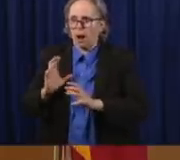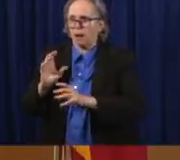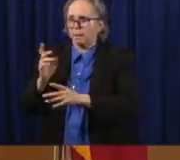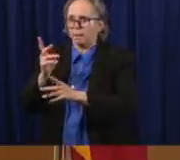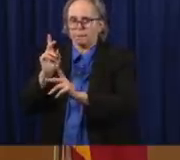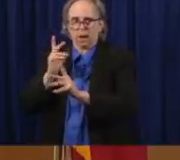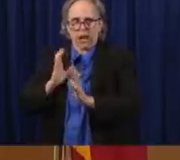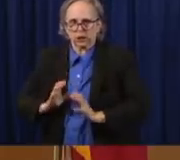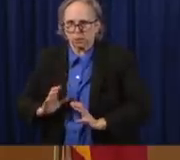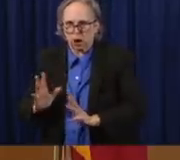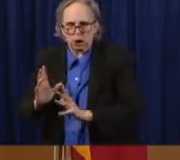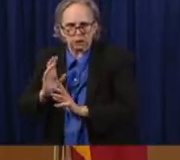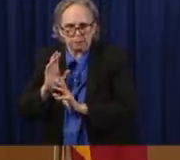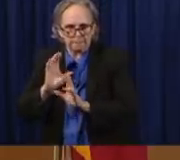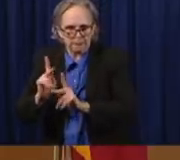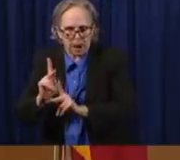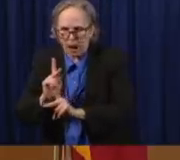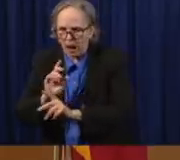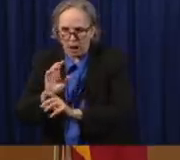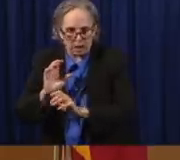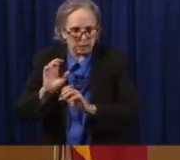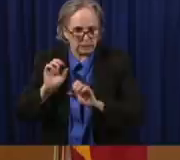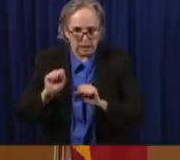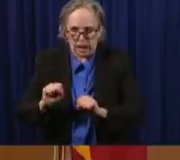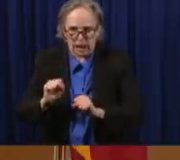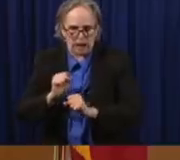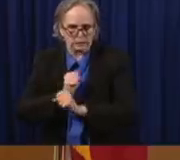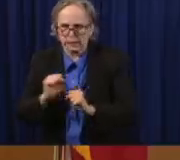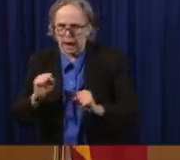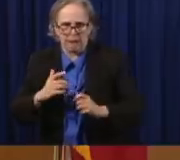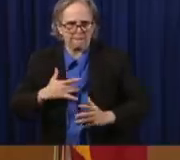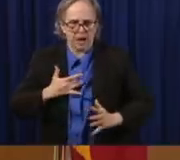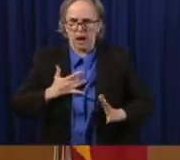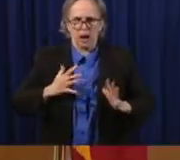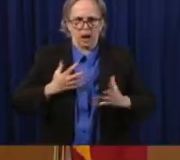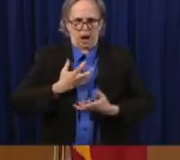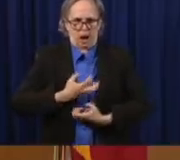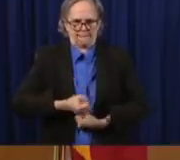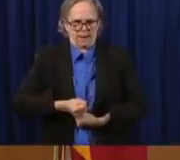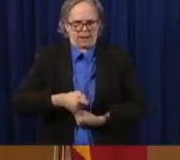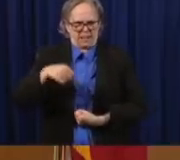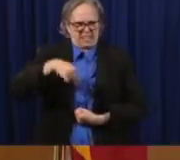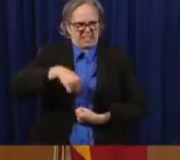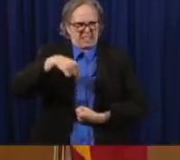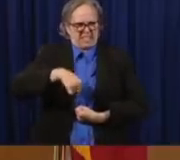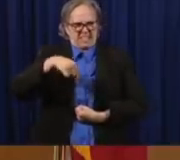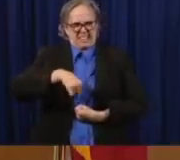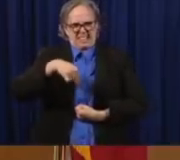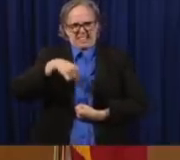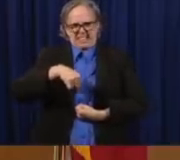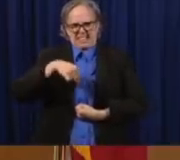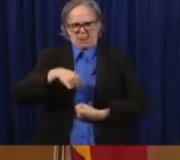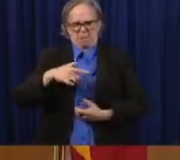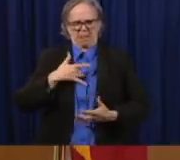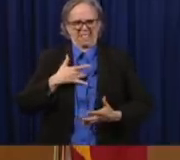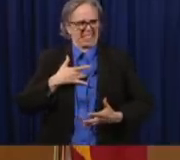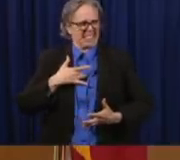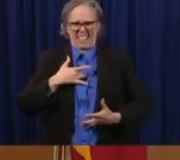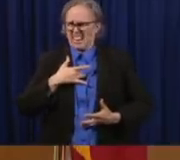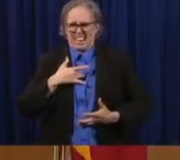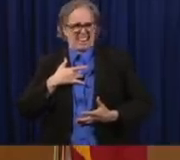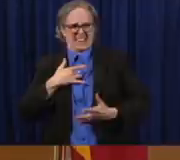can make them. And so part of what we have to deal with is a lack of confidence among the people of the state of Ohio and the